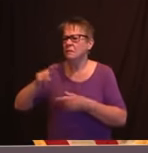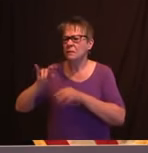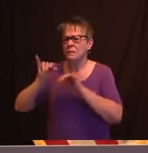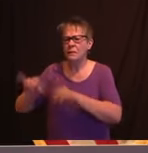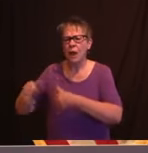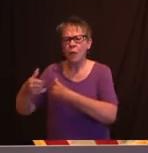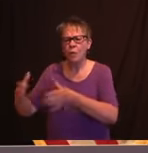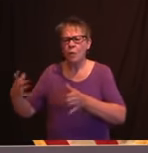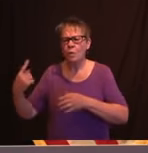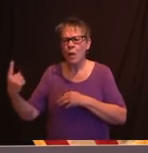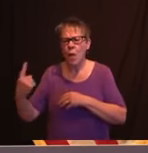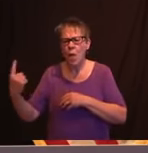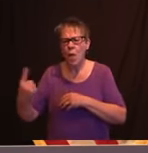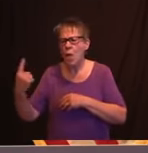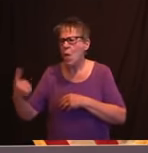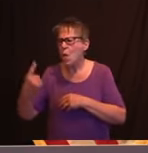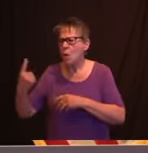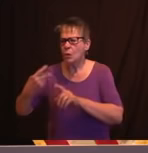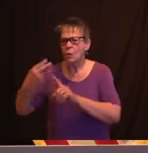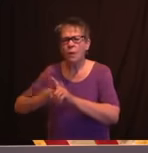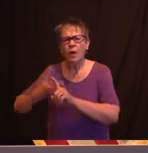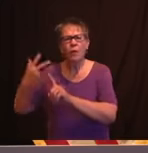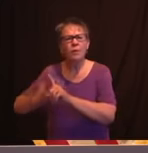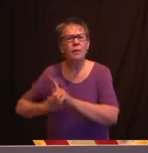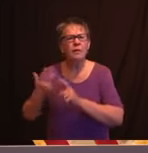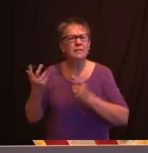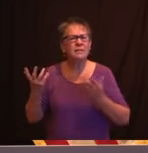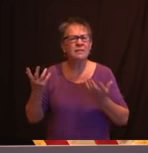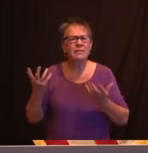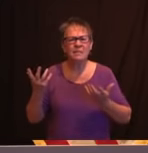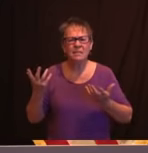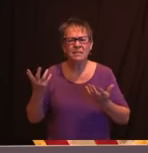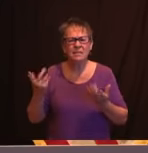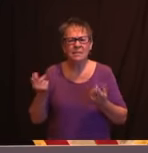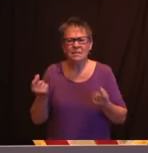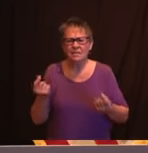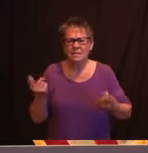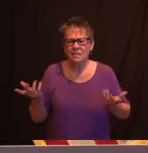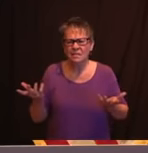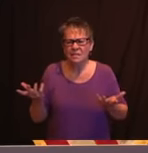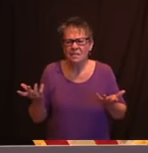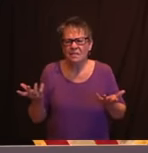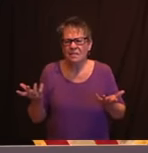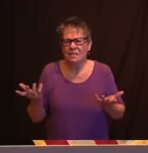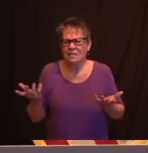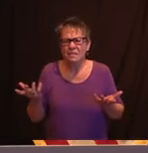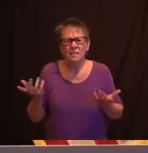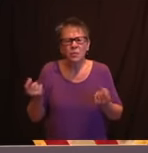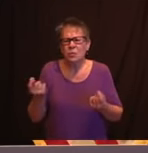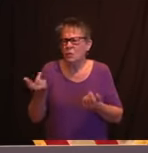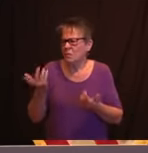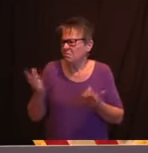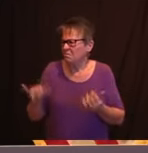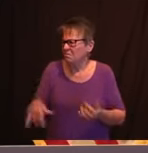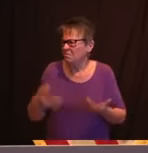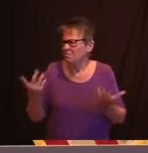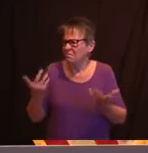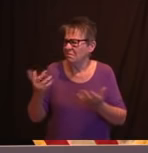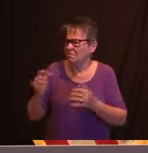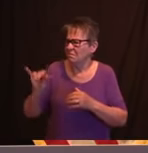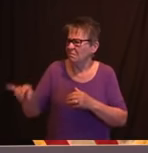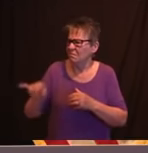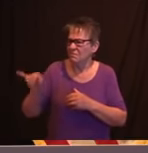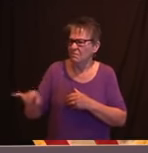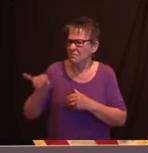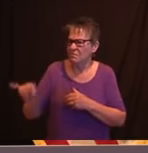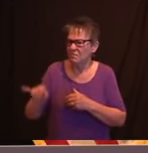permit them? What does the Manette report tell you about what the state should have done differently as the crisis unfolded inside nursing homes? Do you